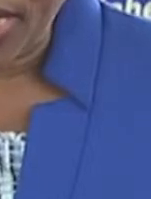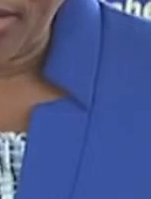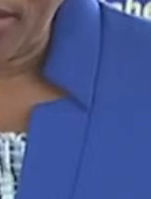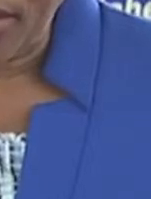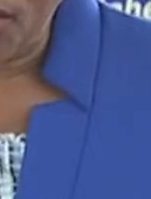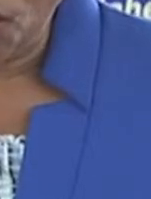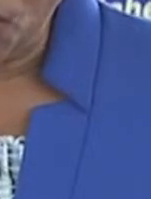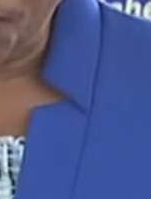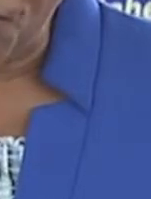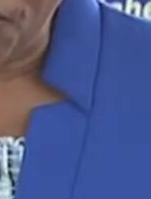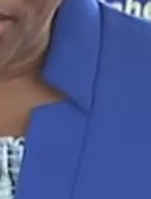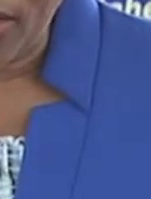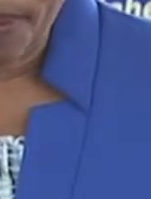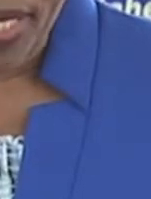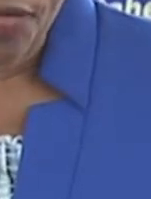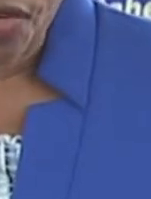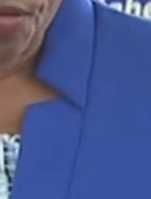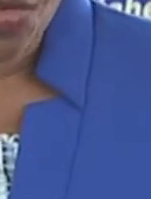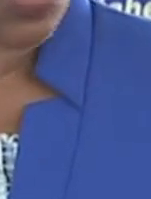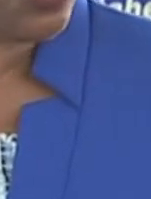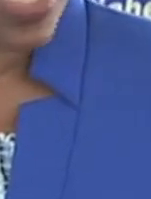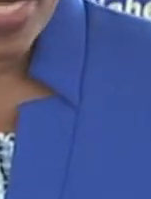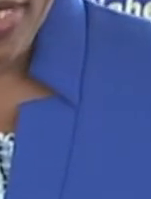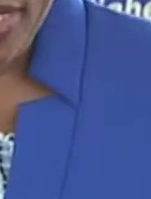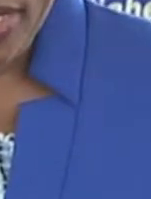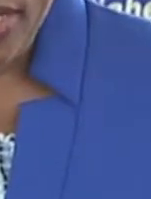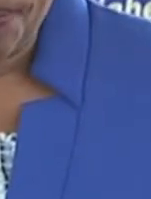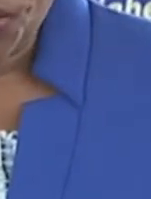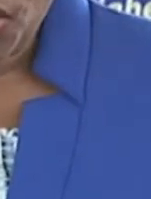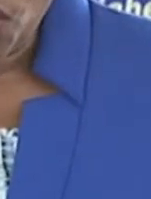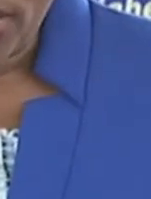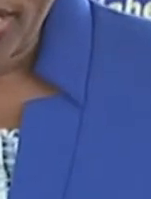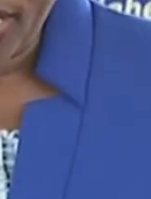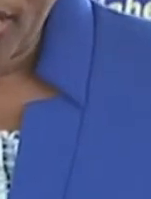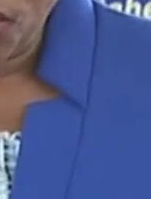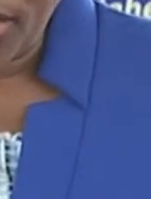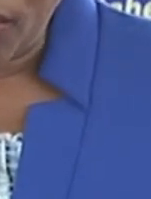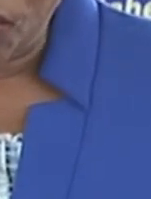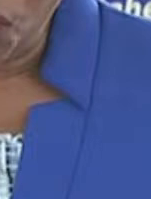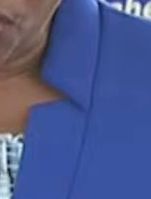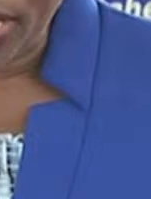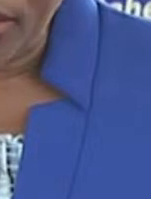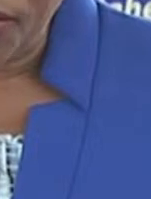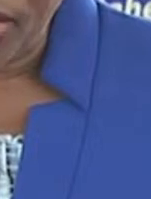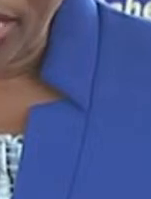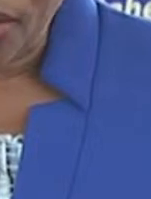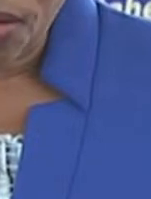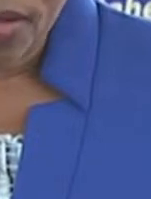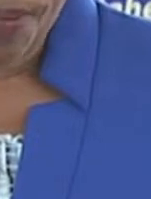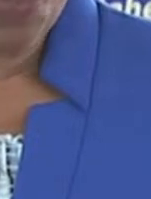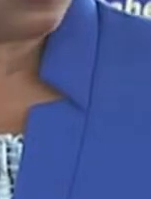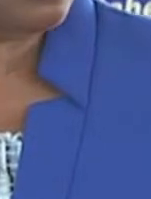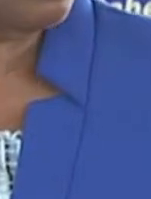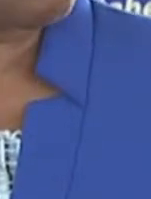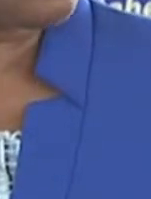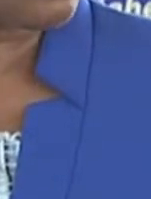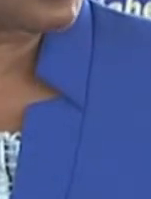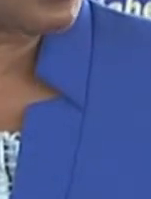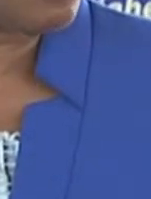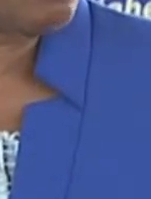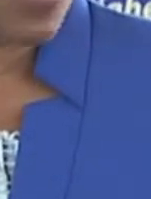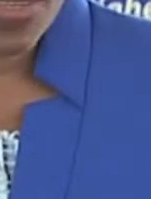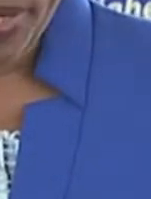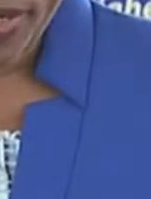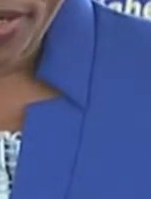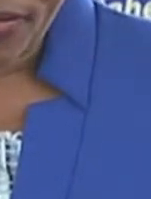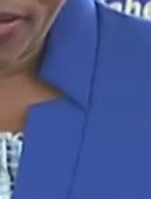lectures such as this also provide platform for thought leaders to engage in a constructive dialogue, broaden